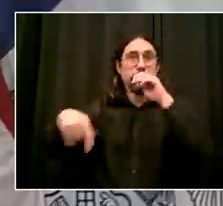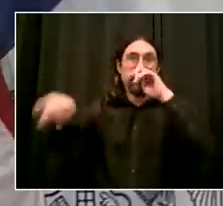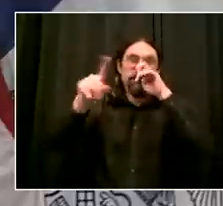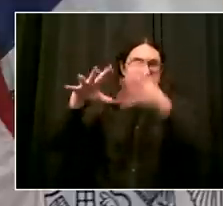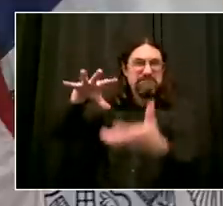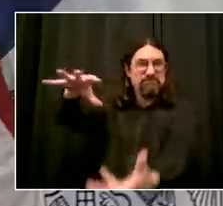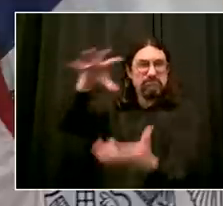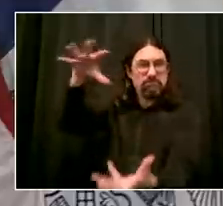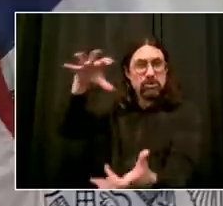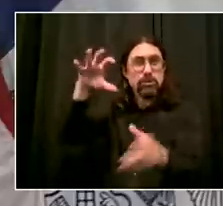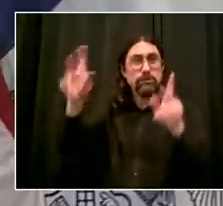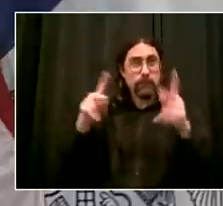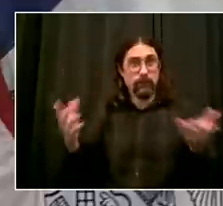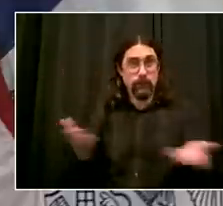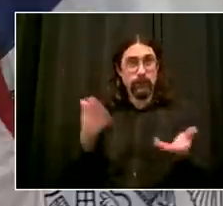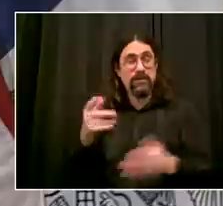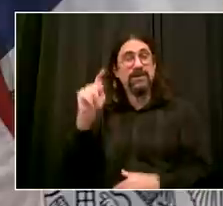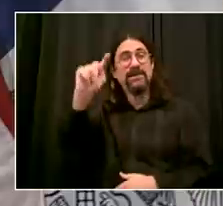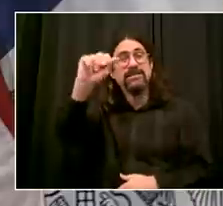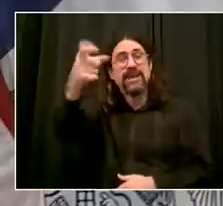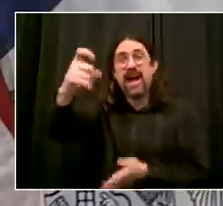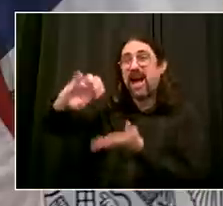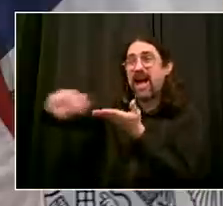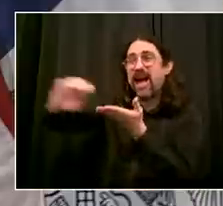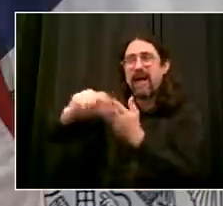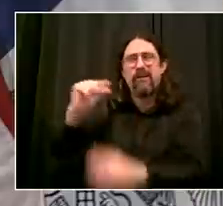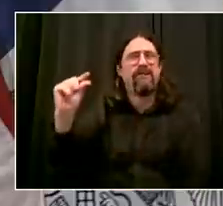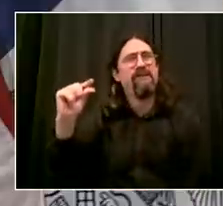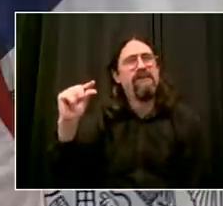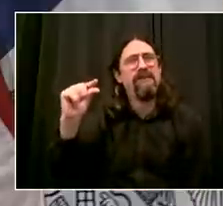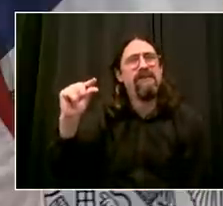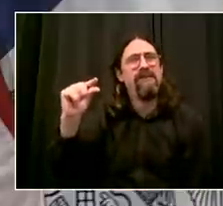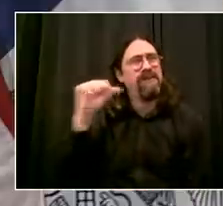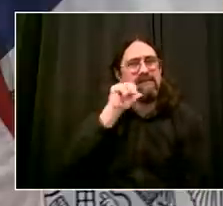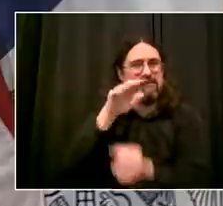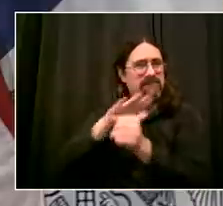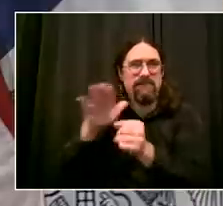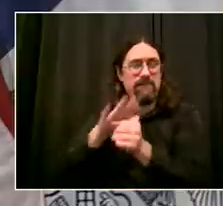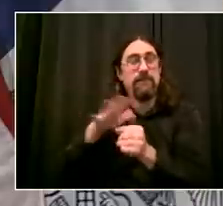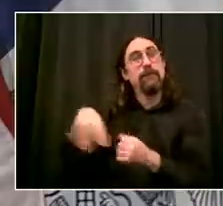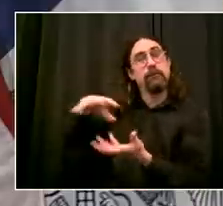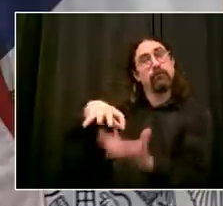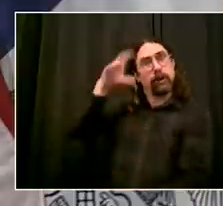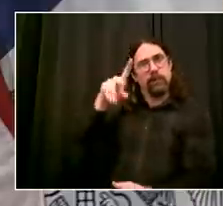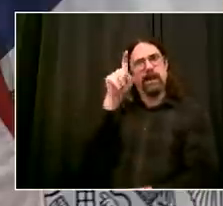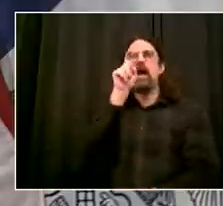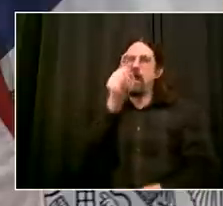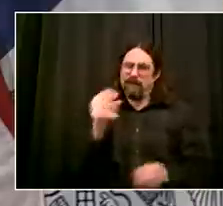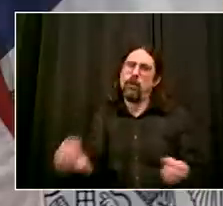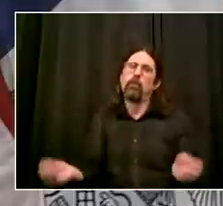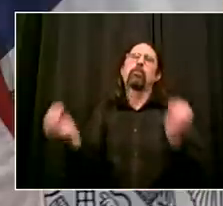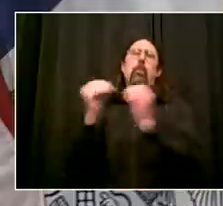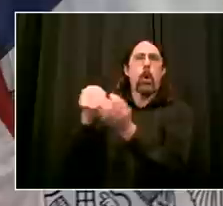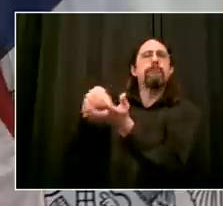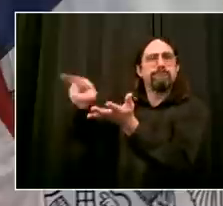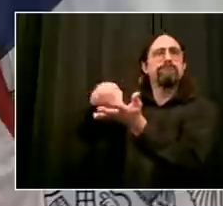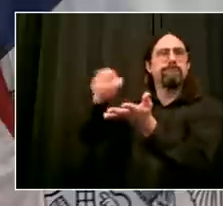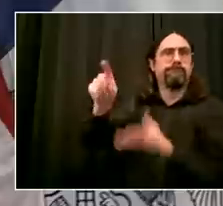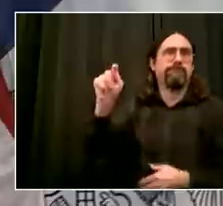There need to be higher taxes on the wealthy. The stock transfer tax totally should be reconsidered and handled differently going